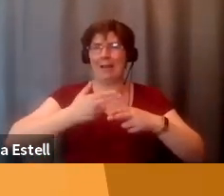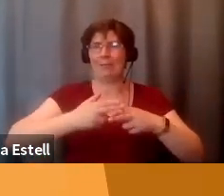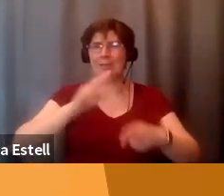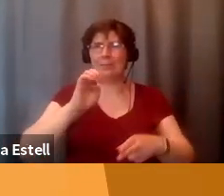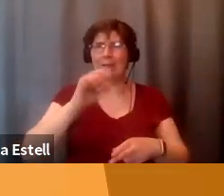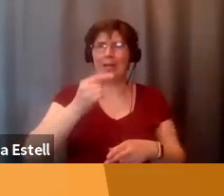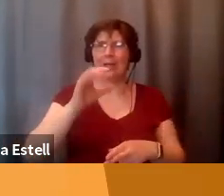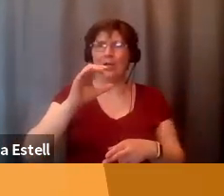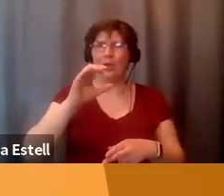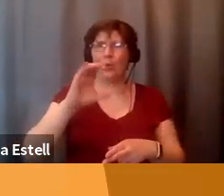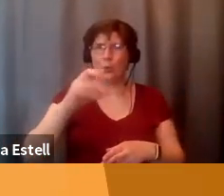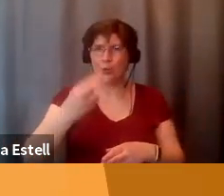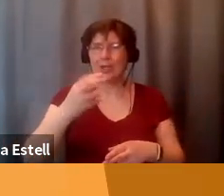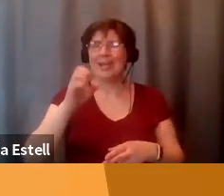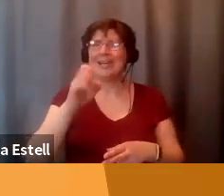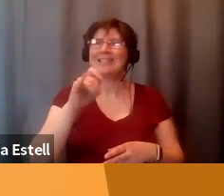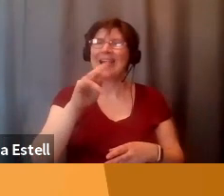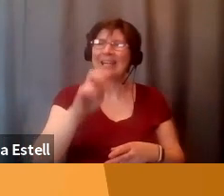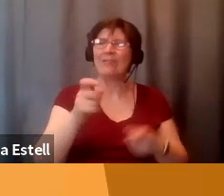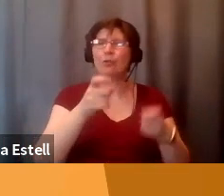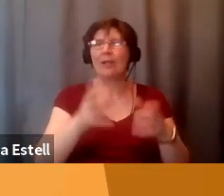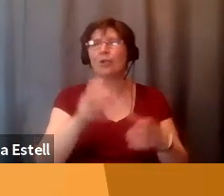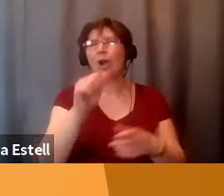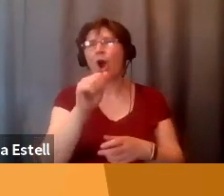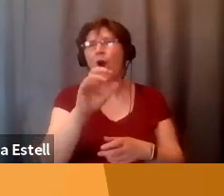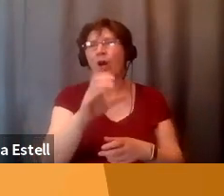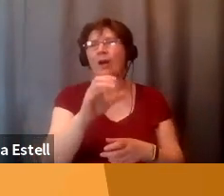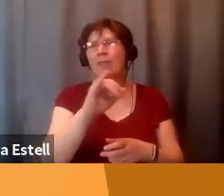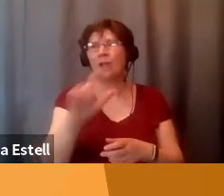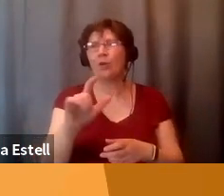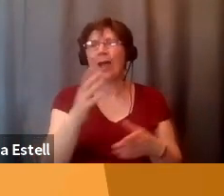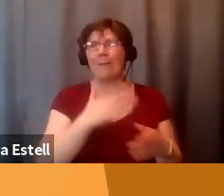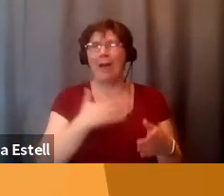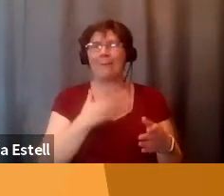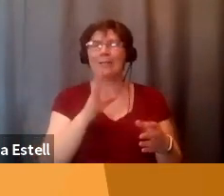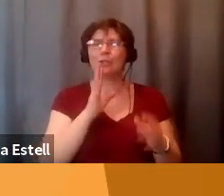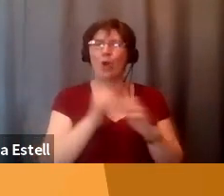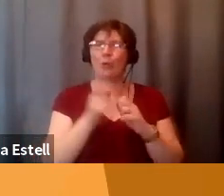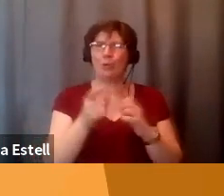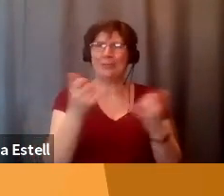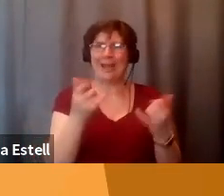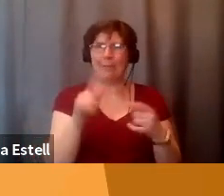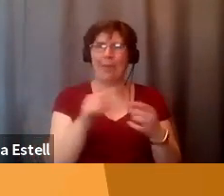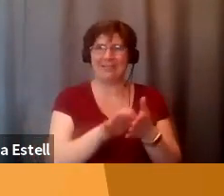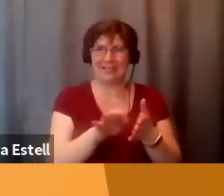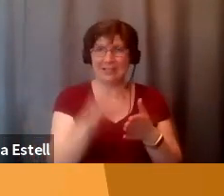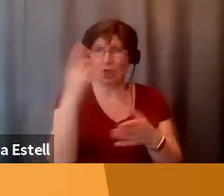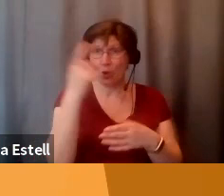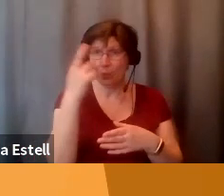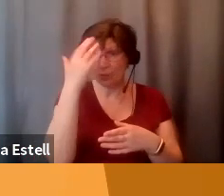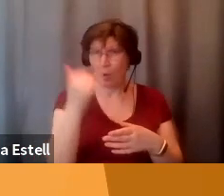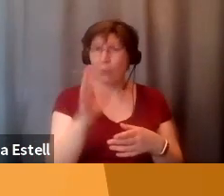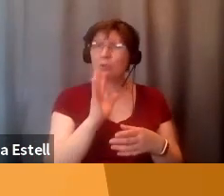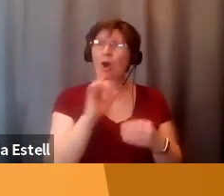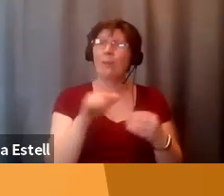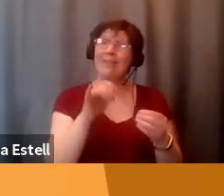Director of the ARC of Illinois. I'm happy to talk with you a little bit today about the census. And the reason we're talking about this with the same